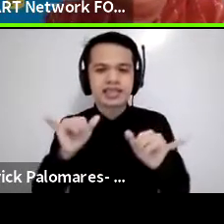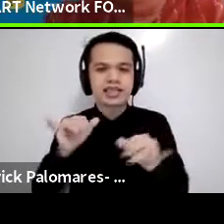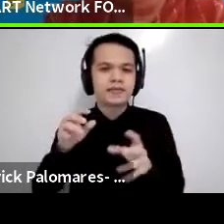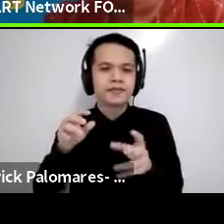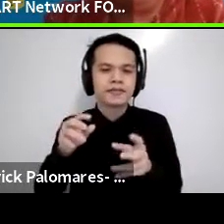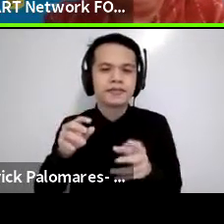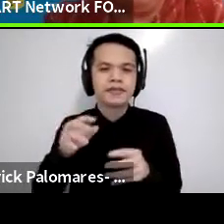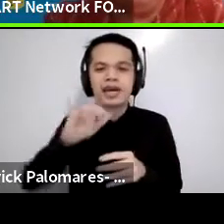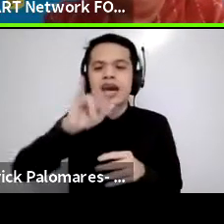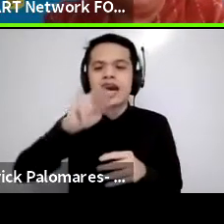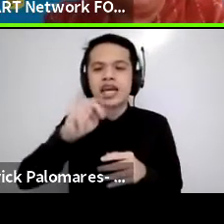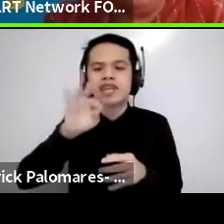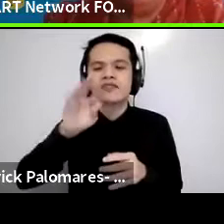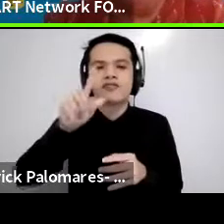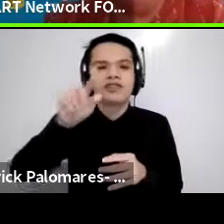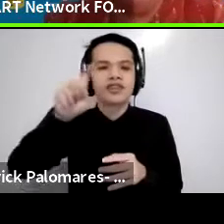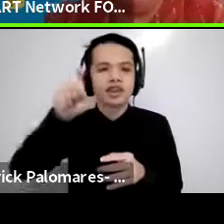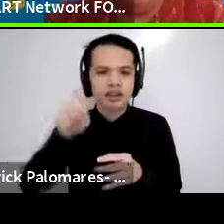know,